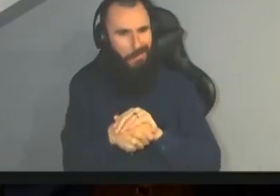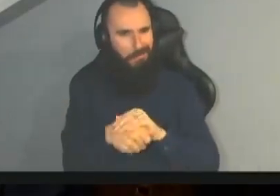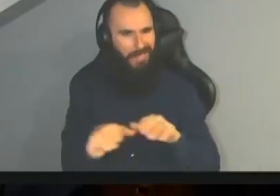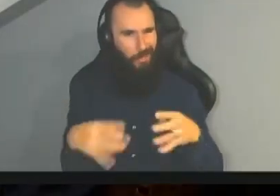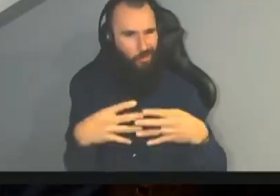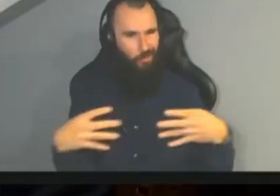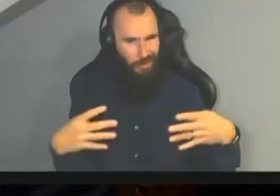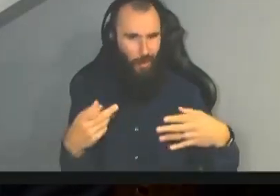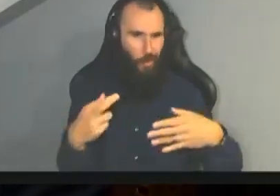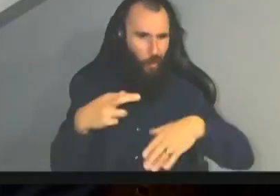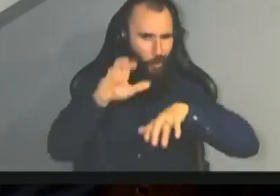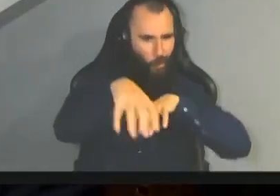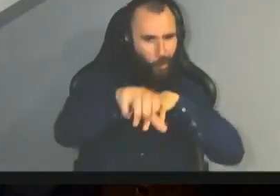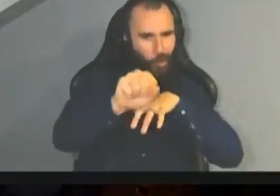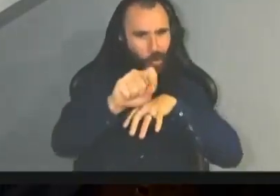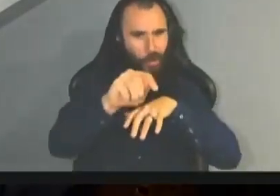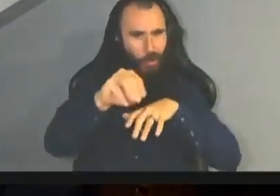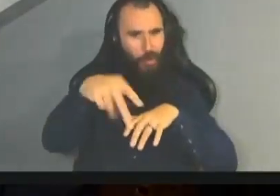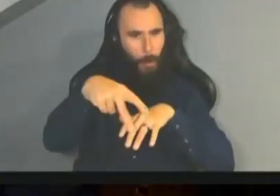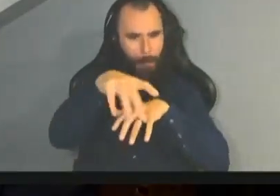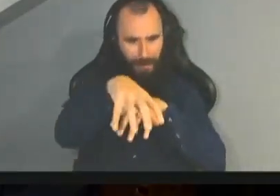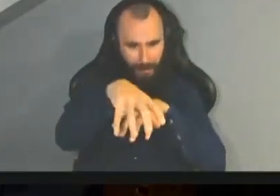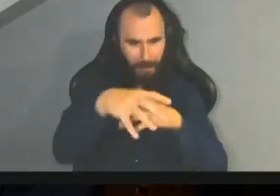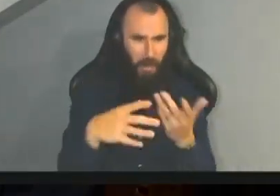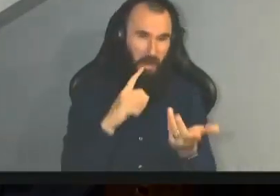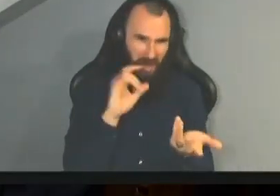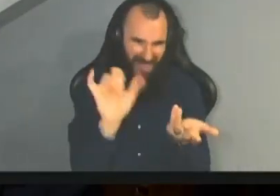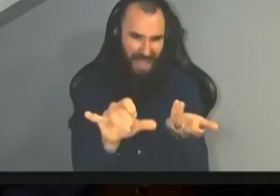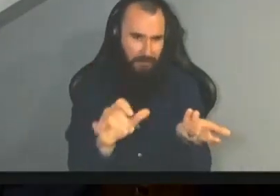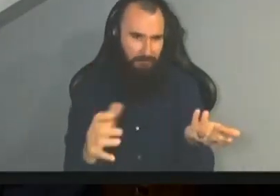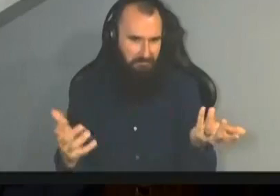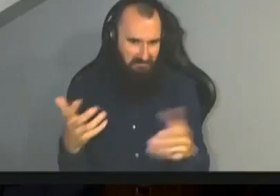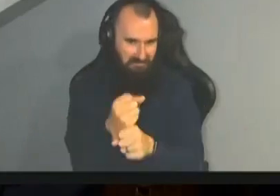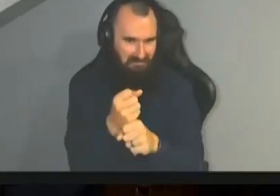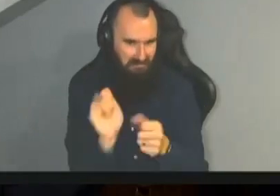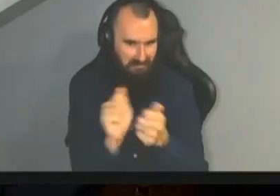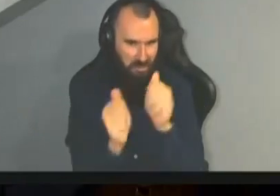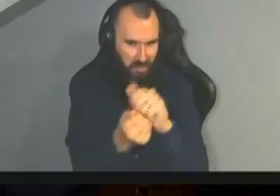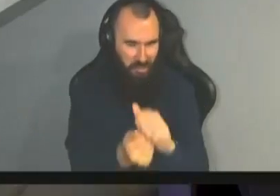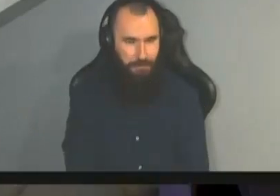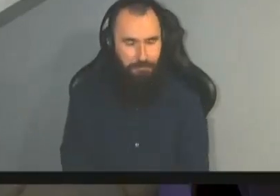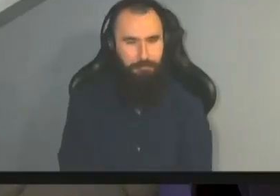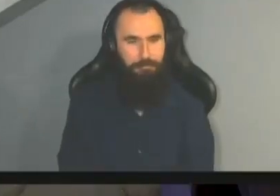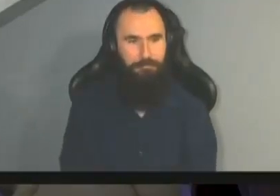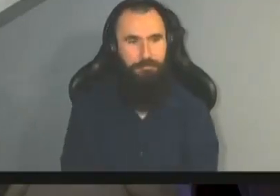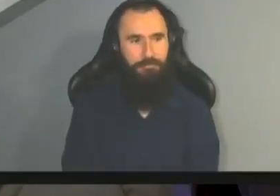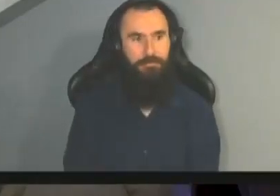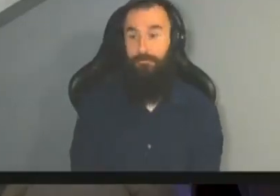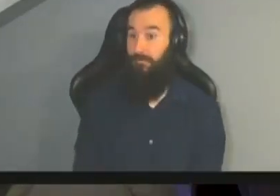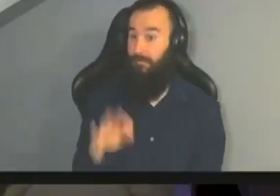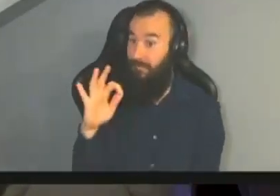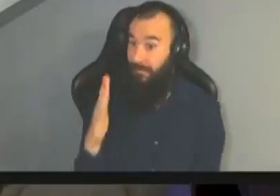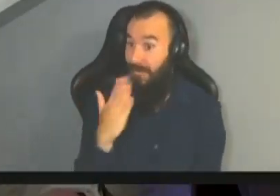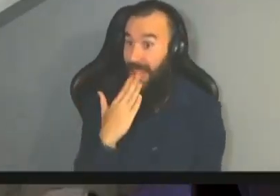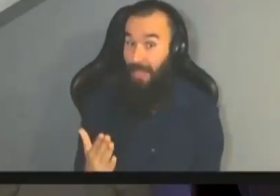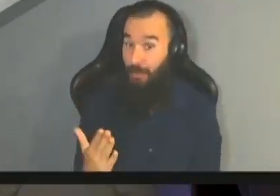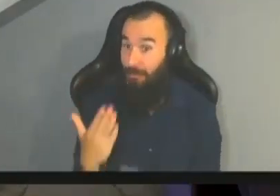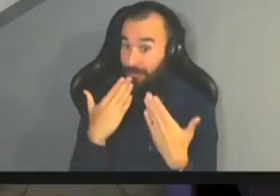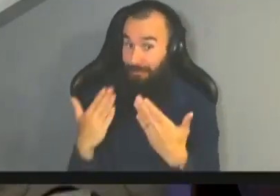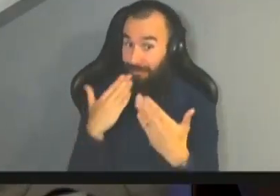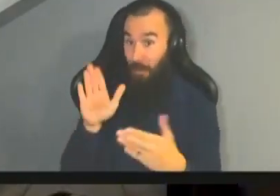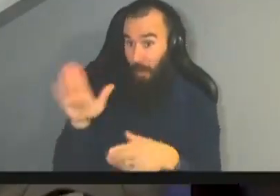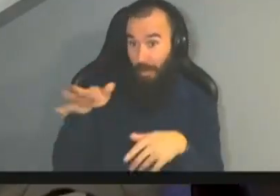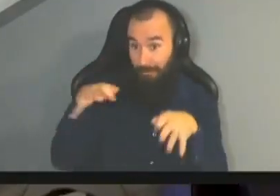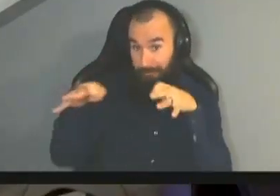that's the entirety of the change. Thank you. Thank you. Appreciate that